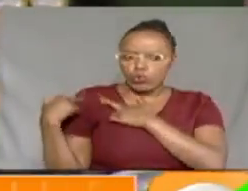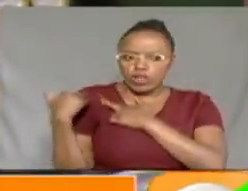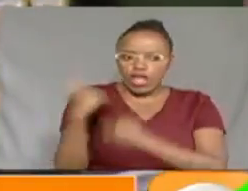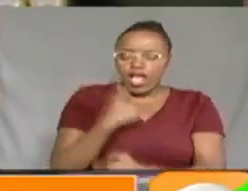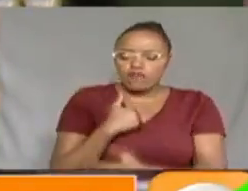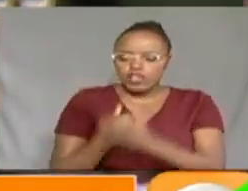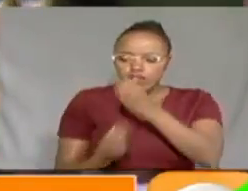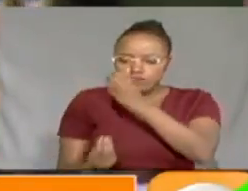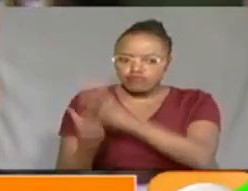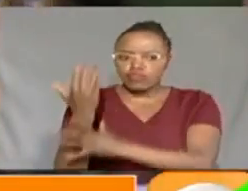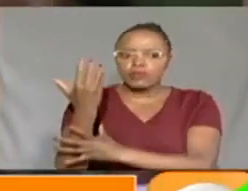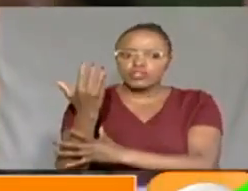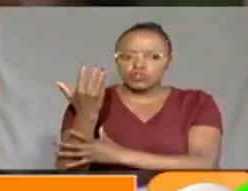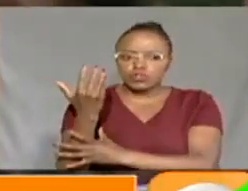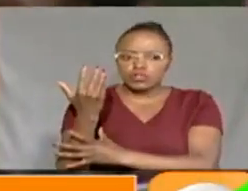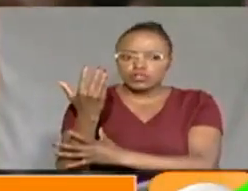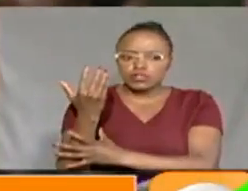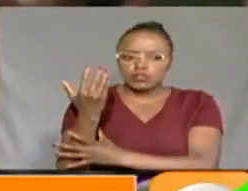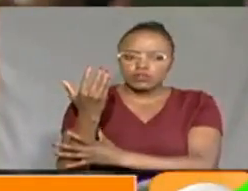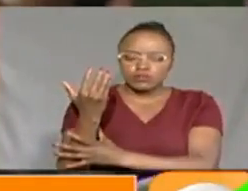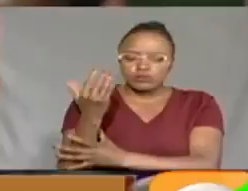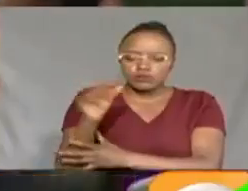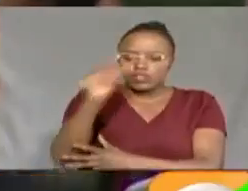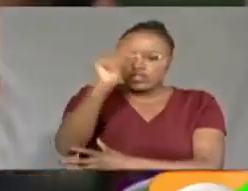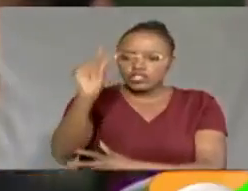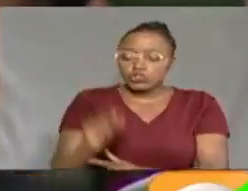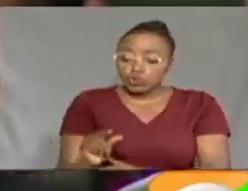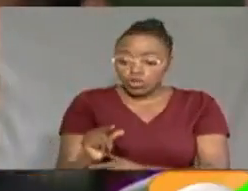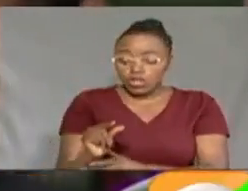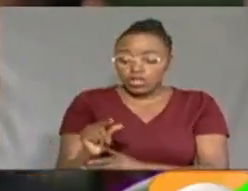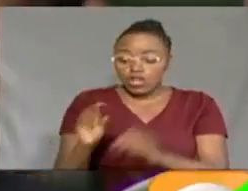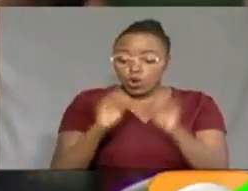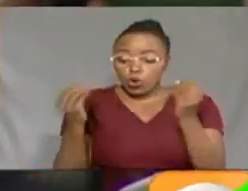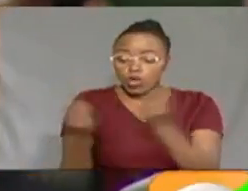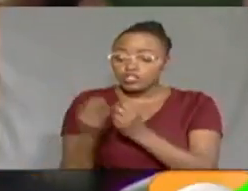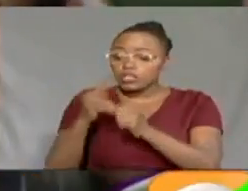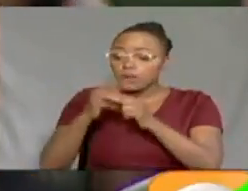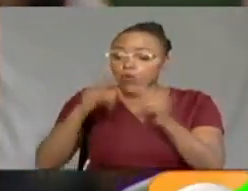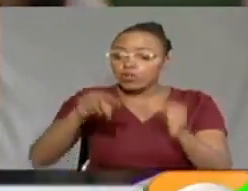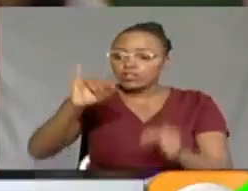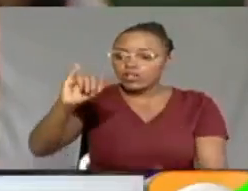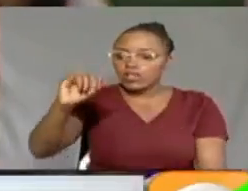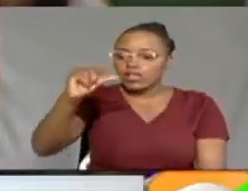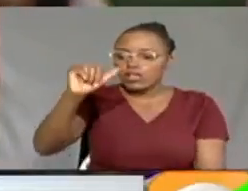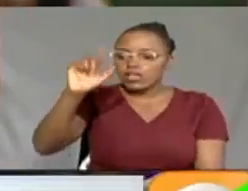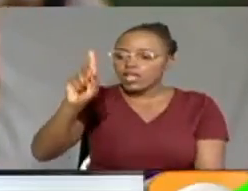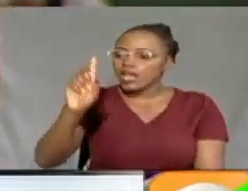the formation of our regional organization, IGAD, back in